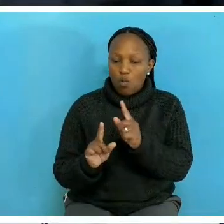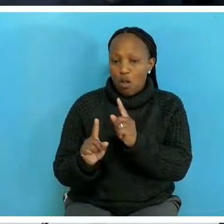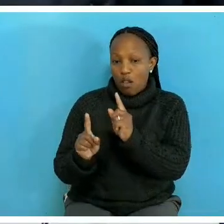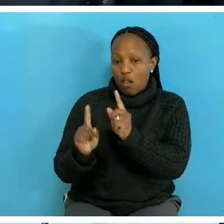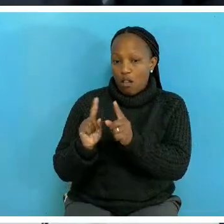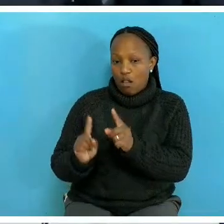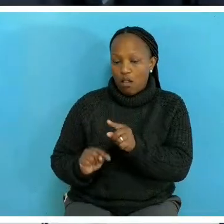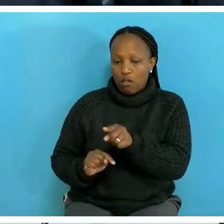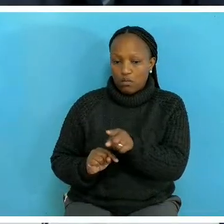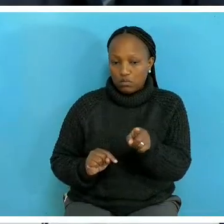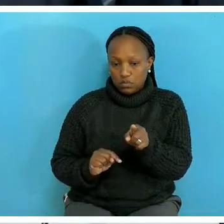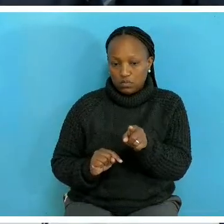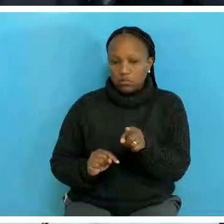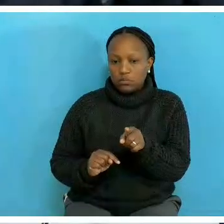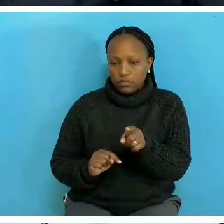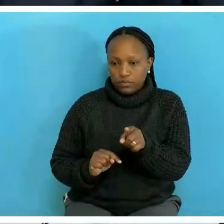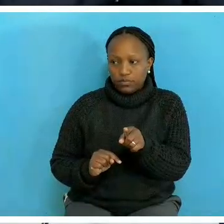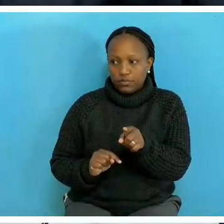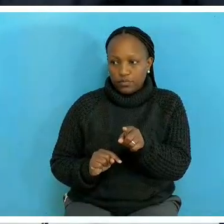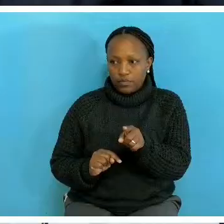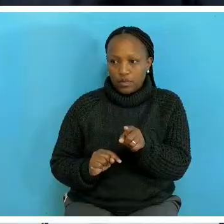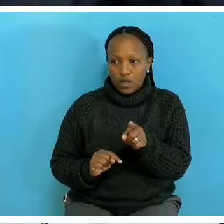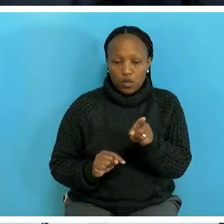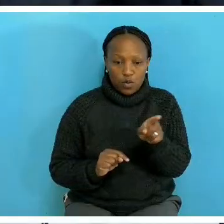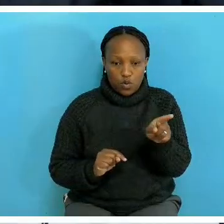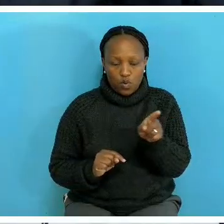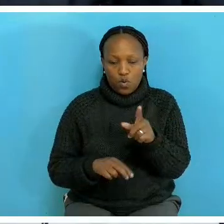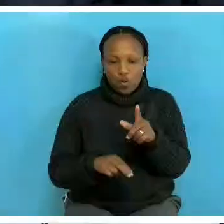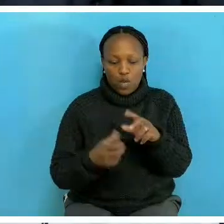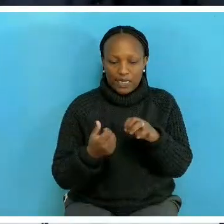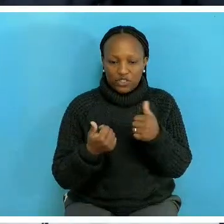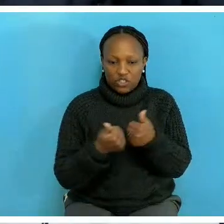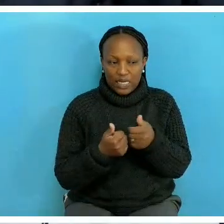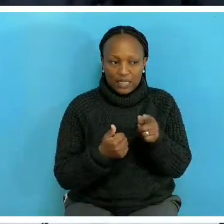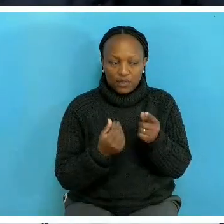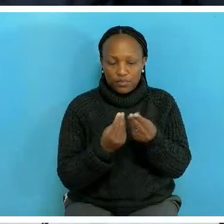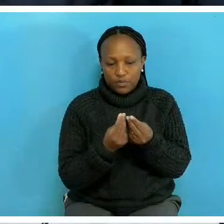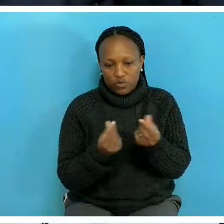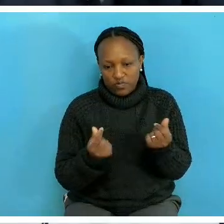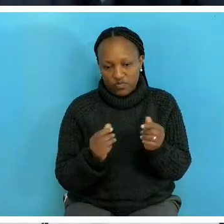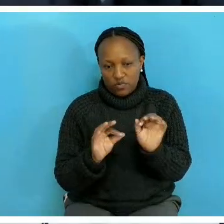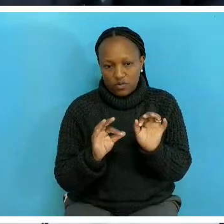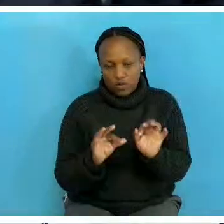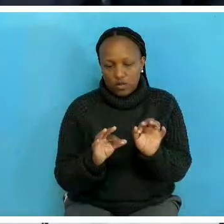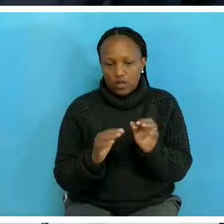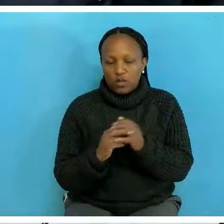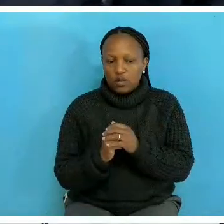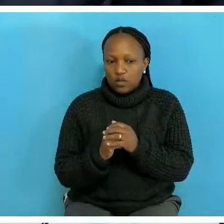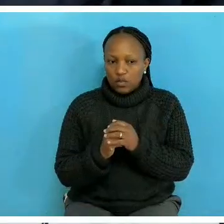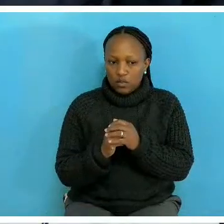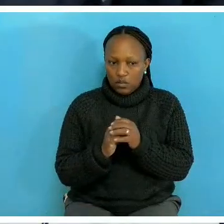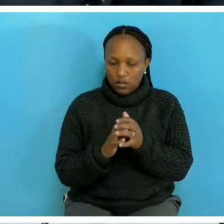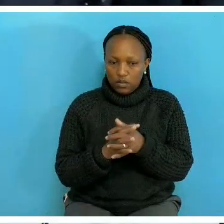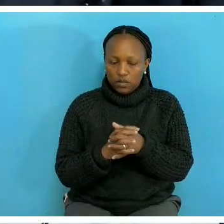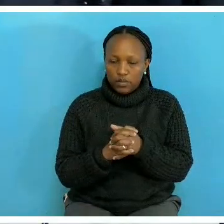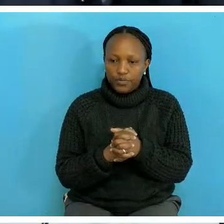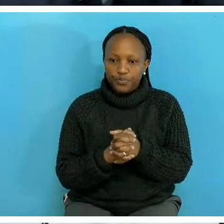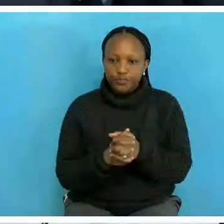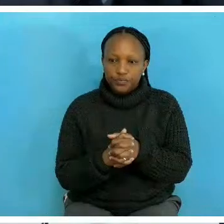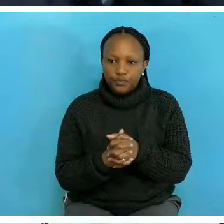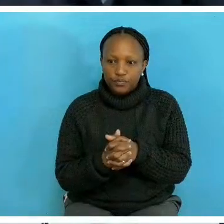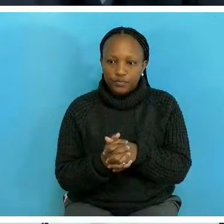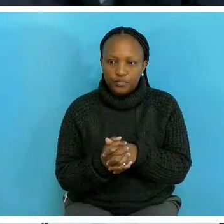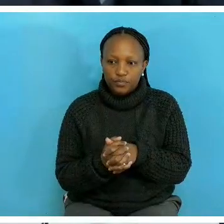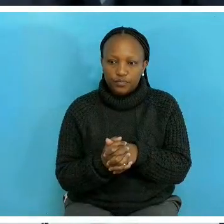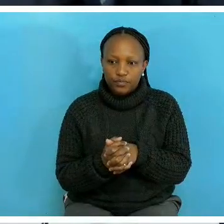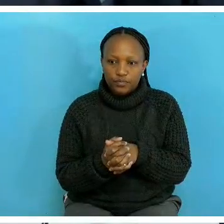make sure that the problems that you are surfacing here are attended to properly. So we are going to just